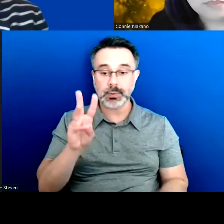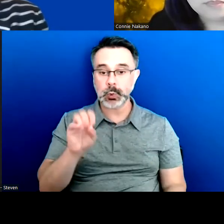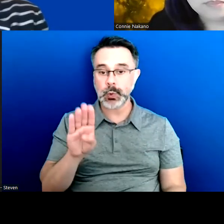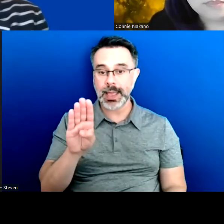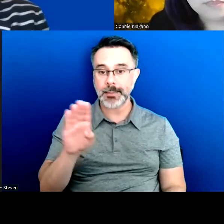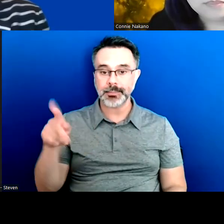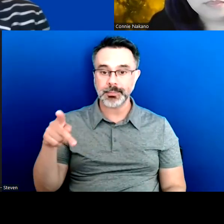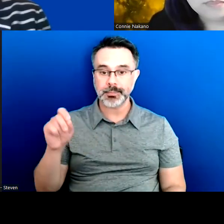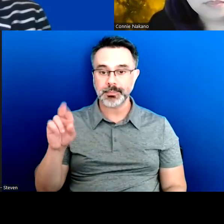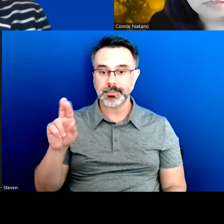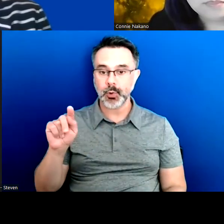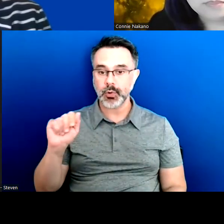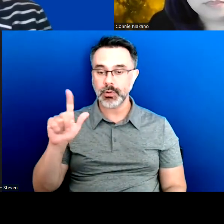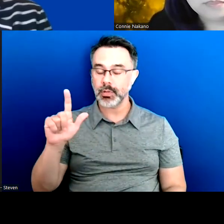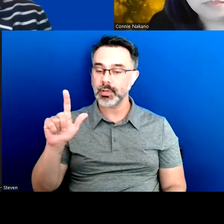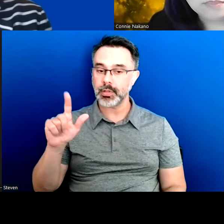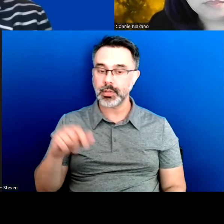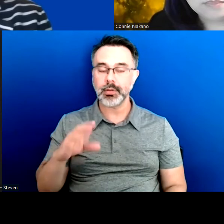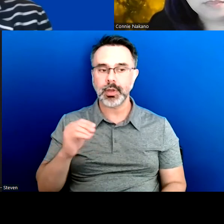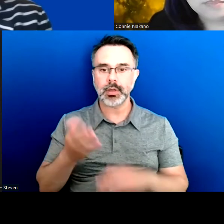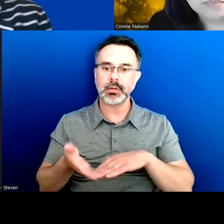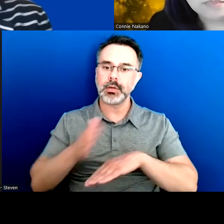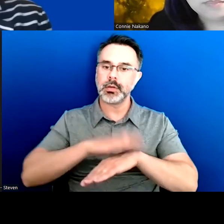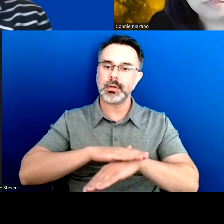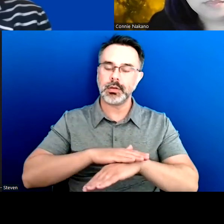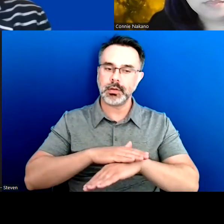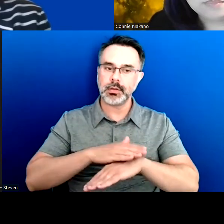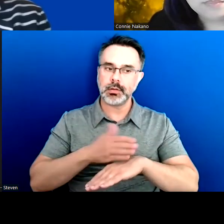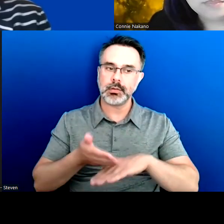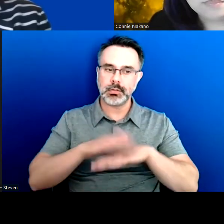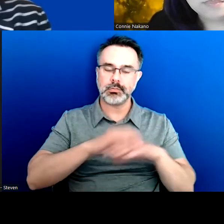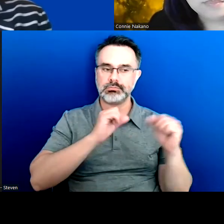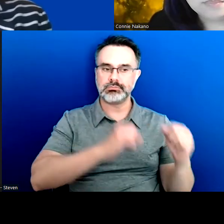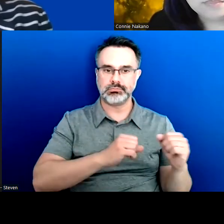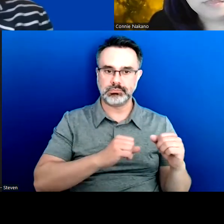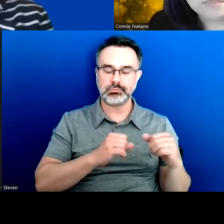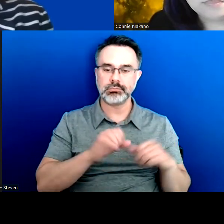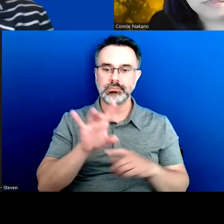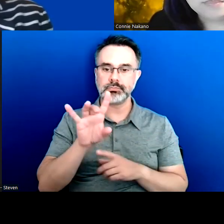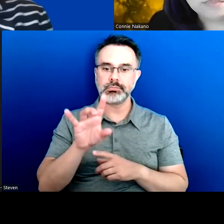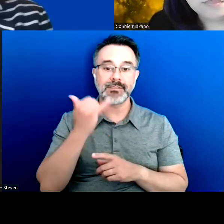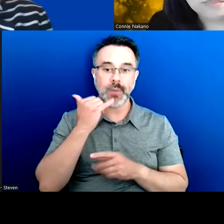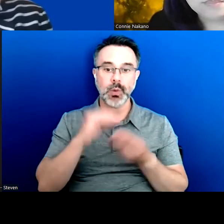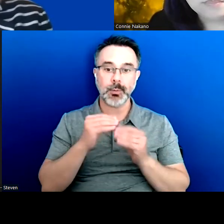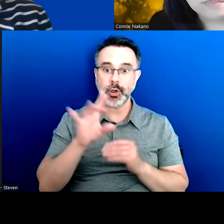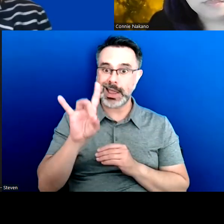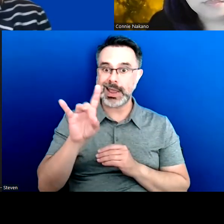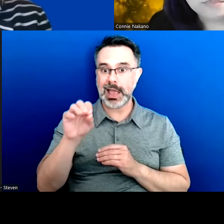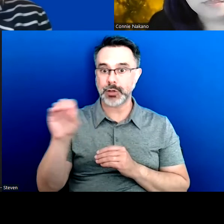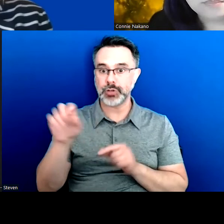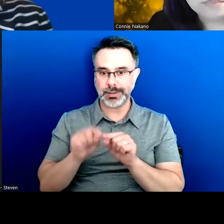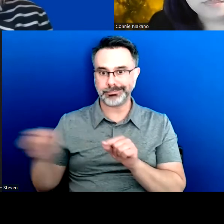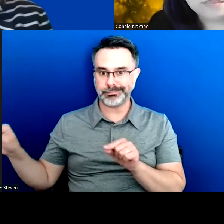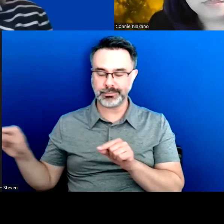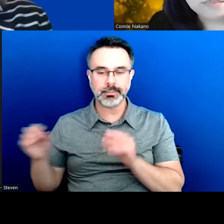IT project, and strengthening the state's 800 number for a more robust, warm